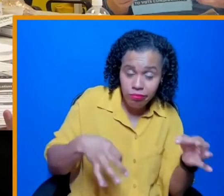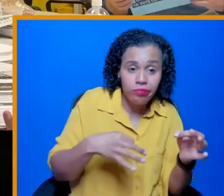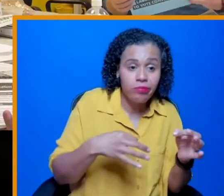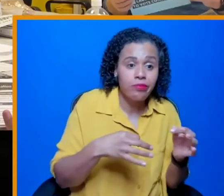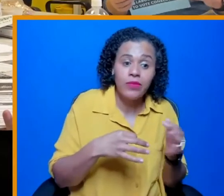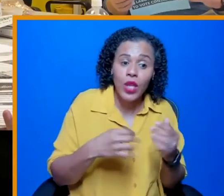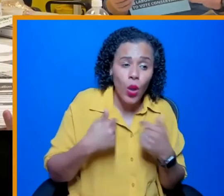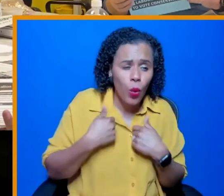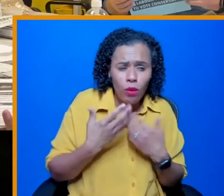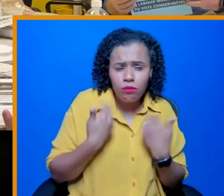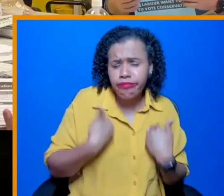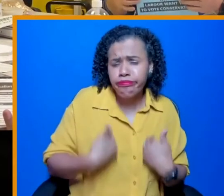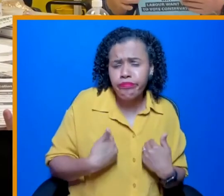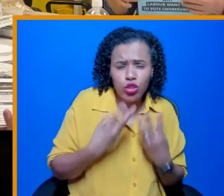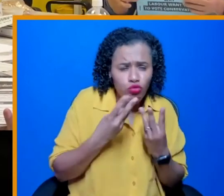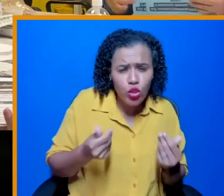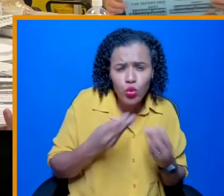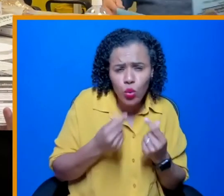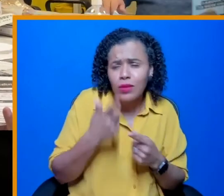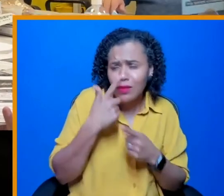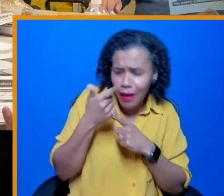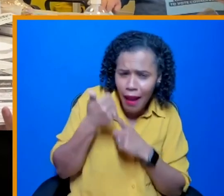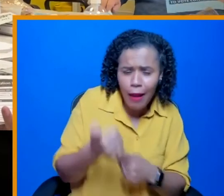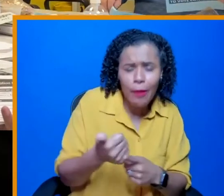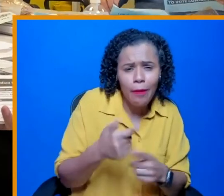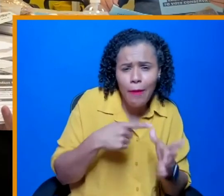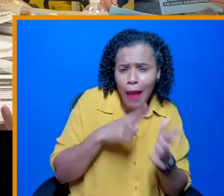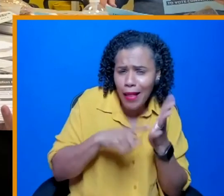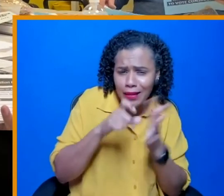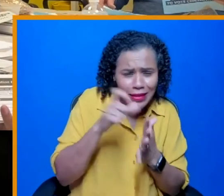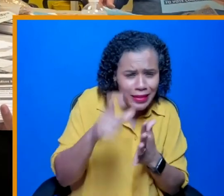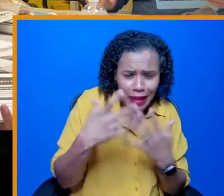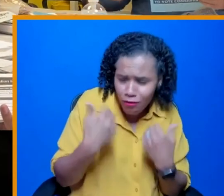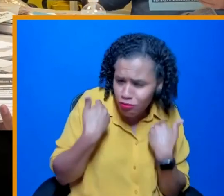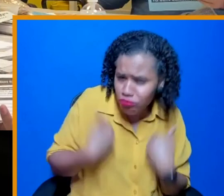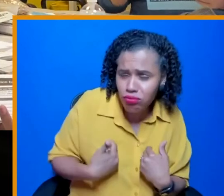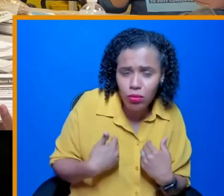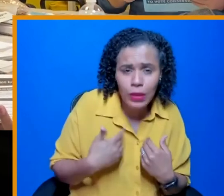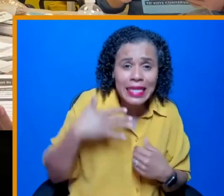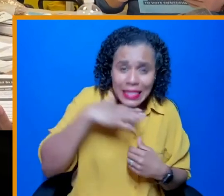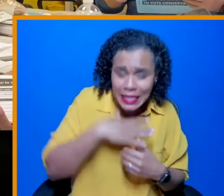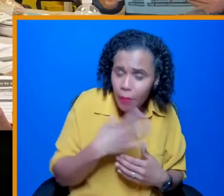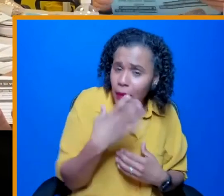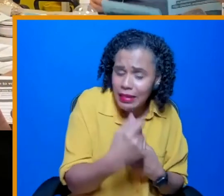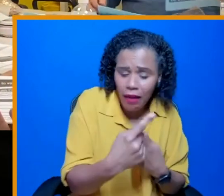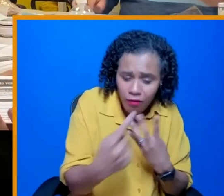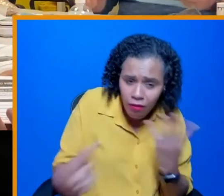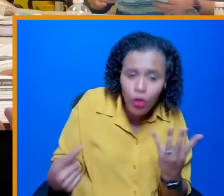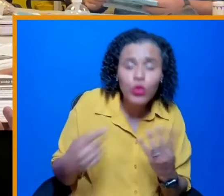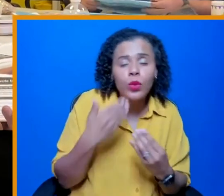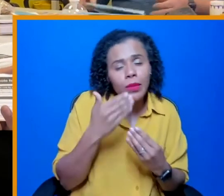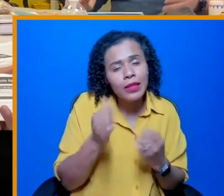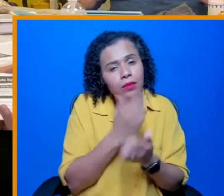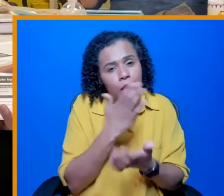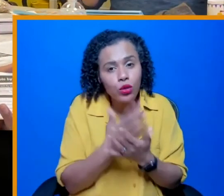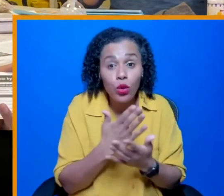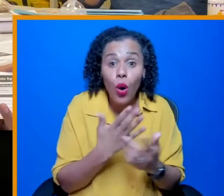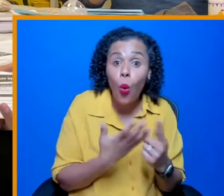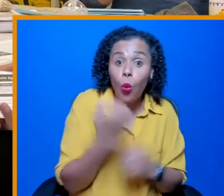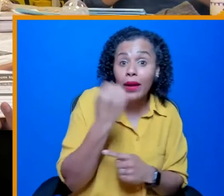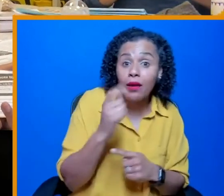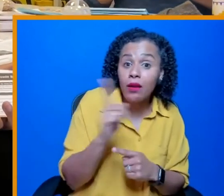of resources that they will be able to help with. There are templates out there. And let's make sure that we win the postal vote, because